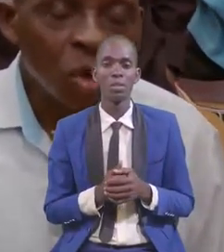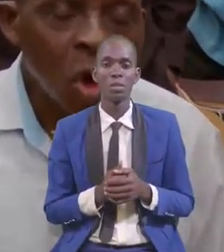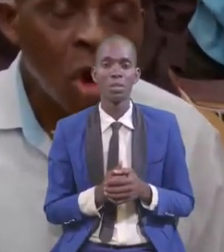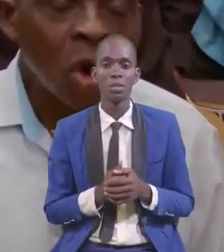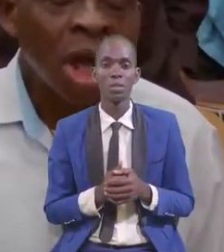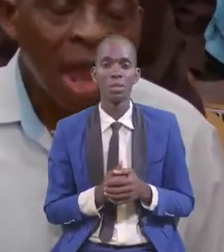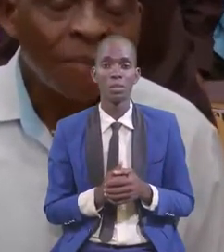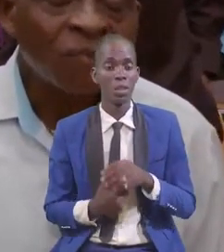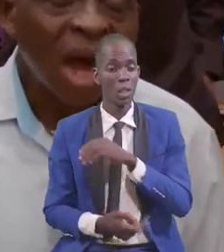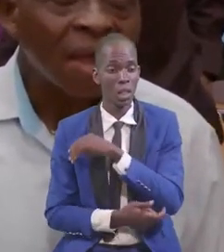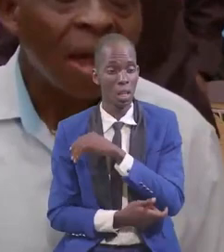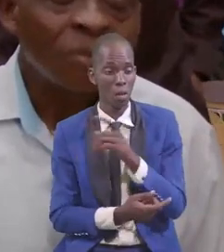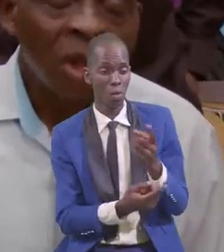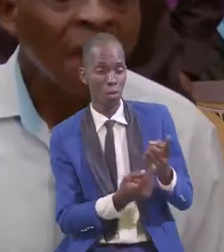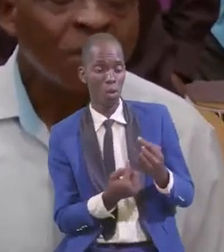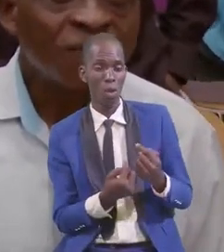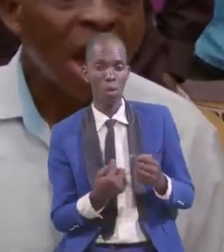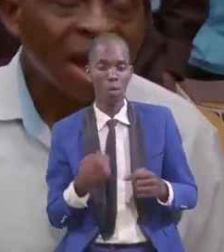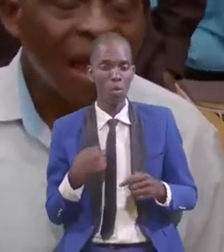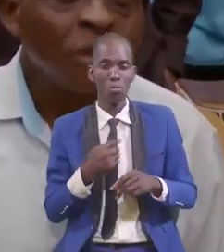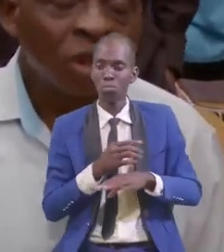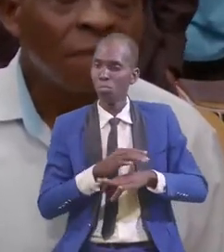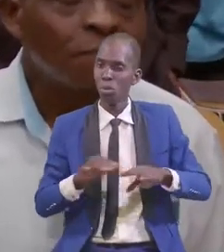and we do not yield